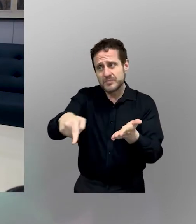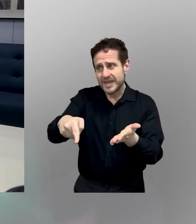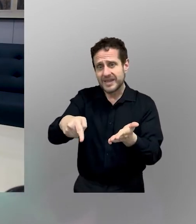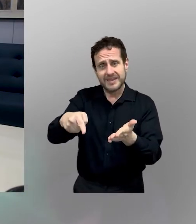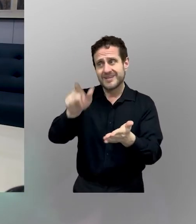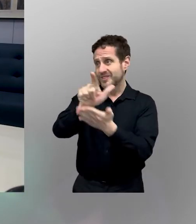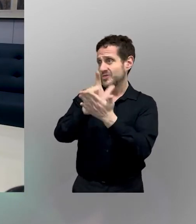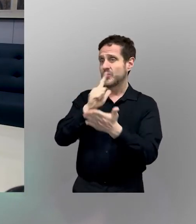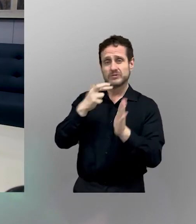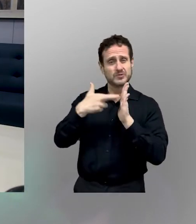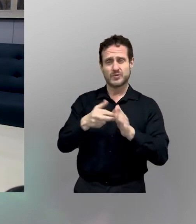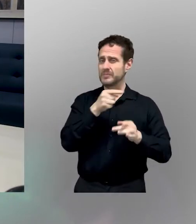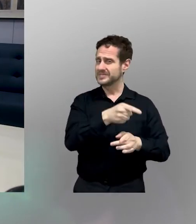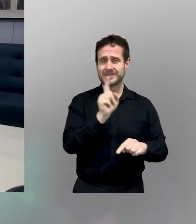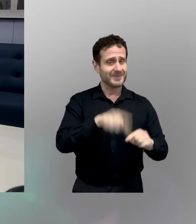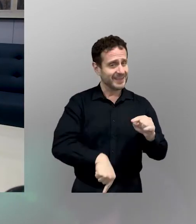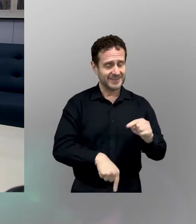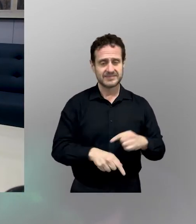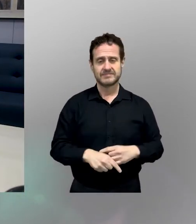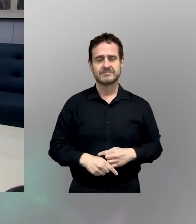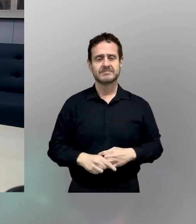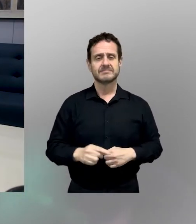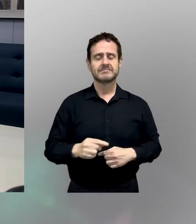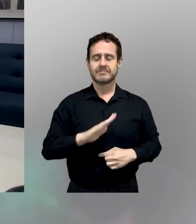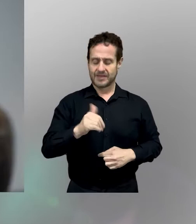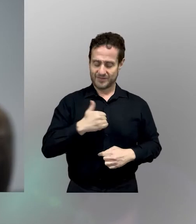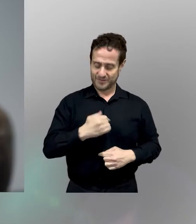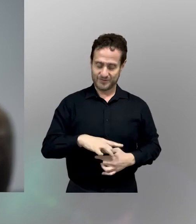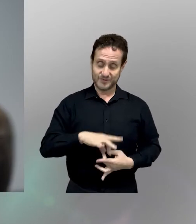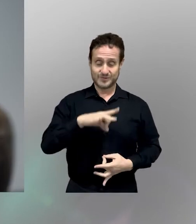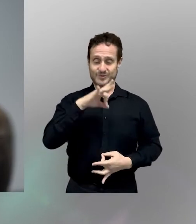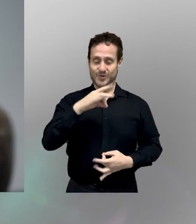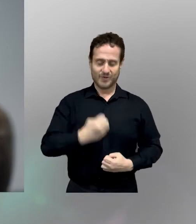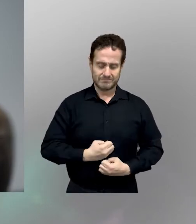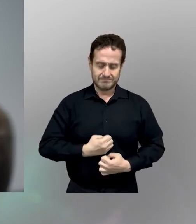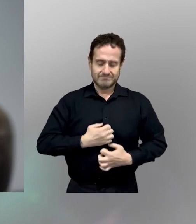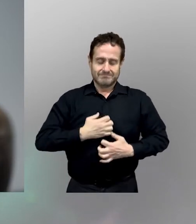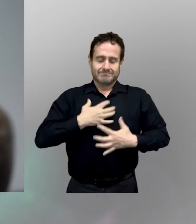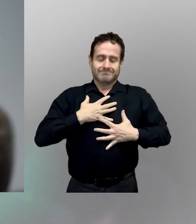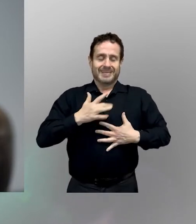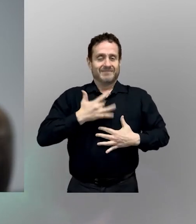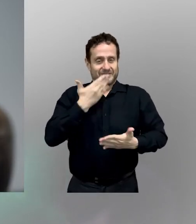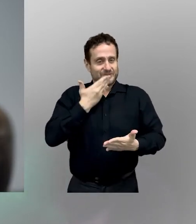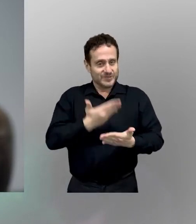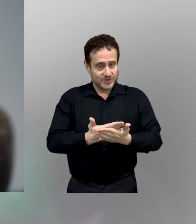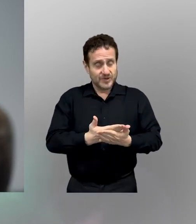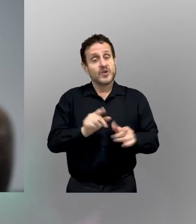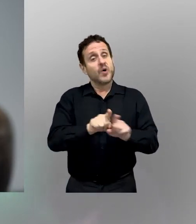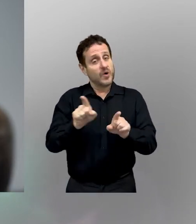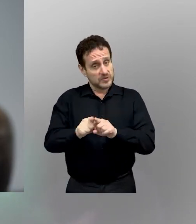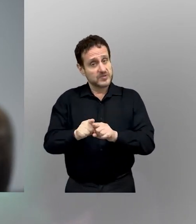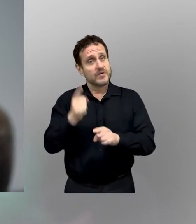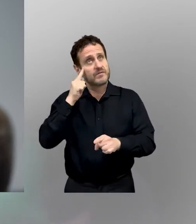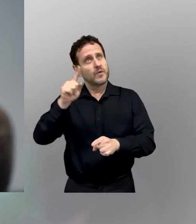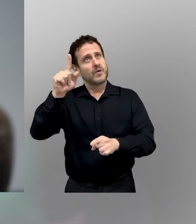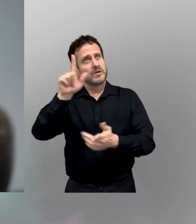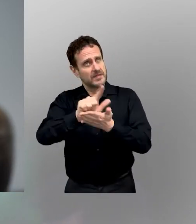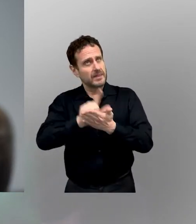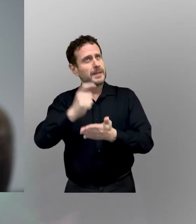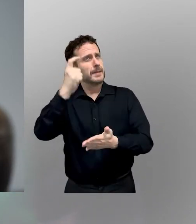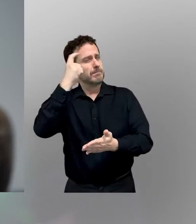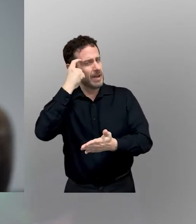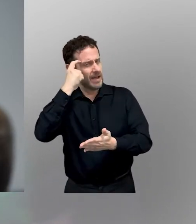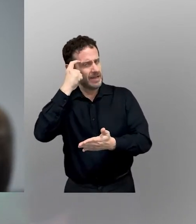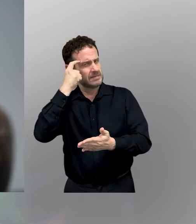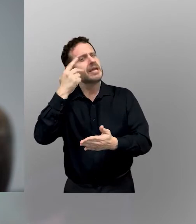afford to pay big-time lawyers to represent them. It's just good for the soul, and it's good for your it's good for